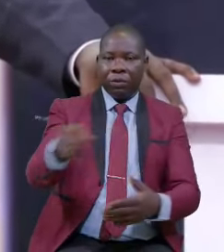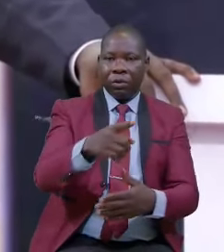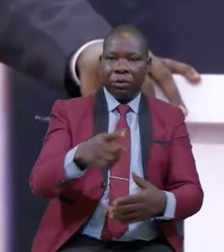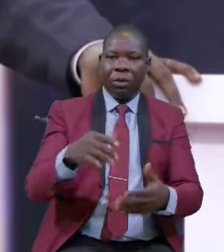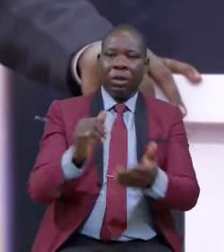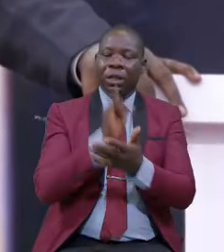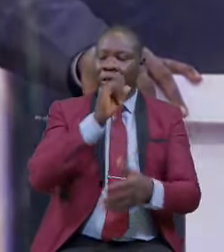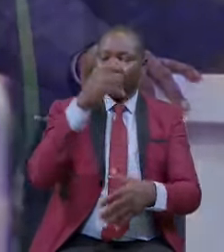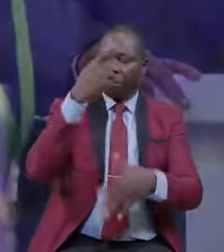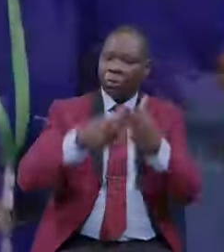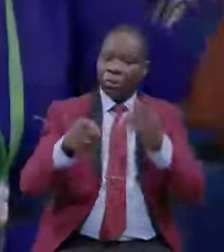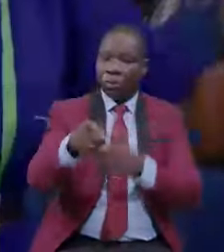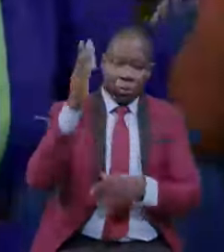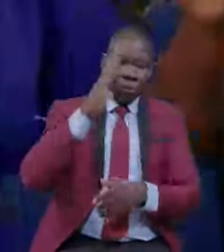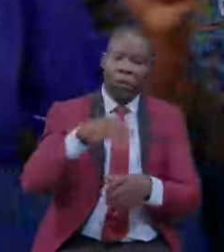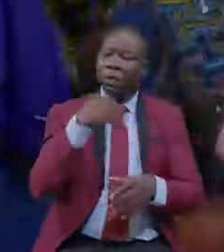that again. In